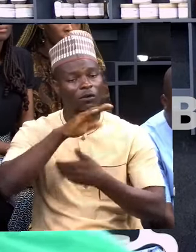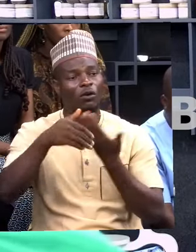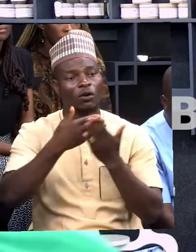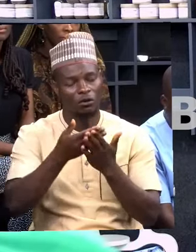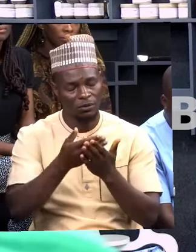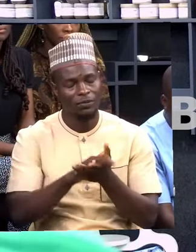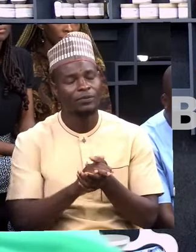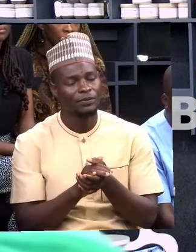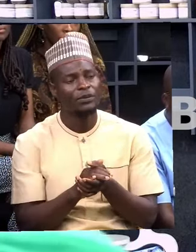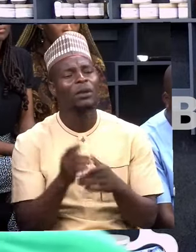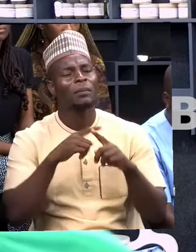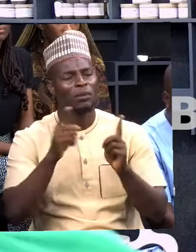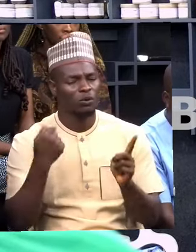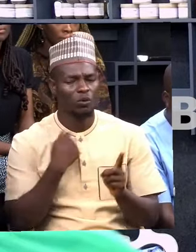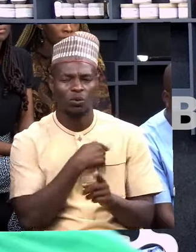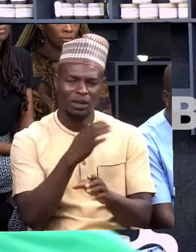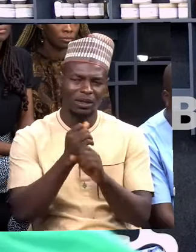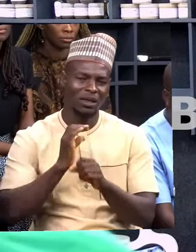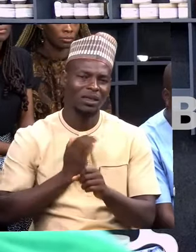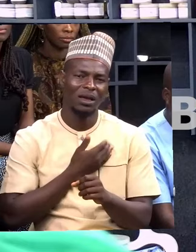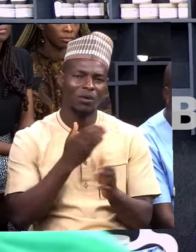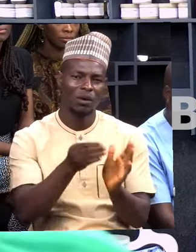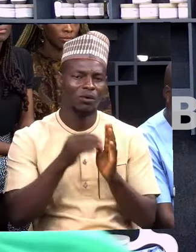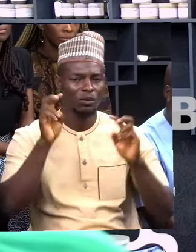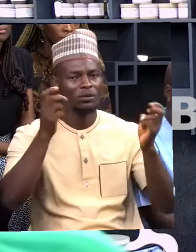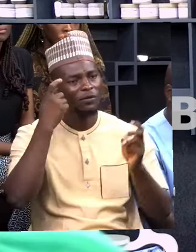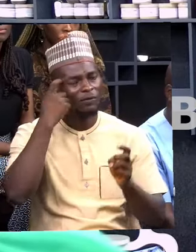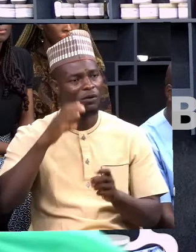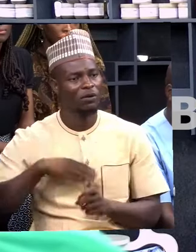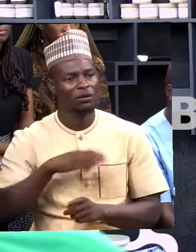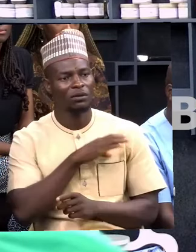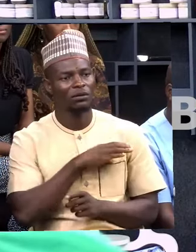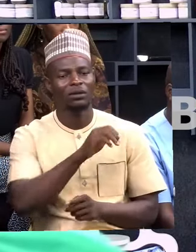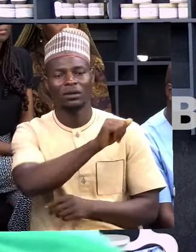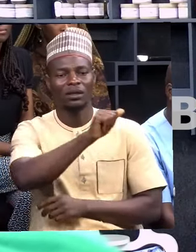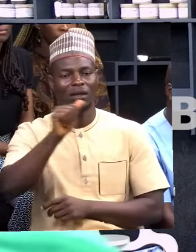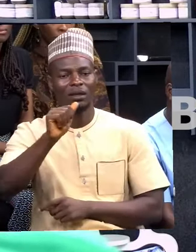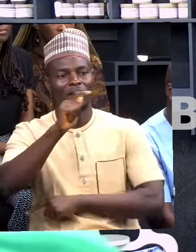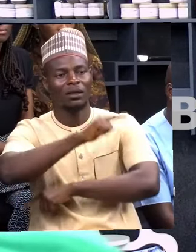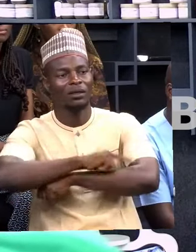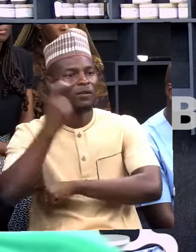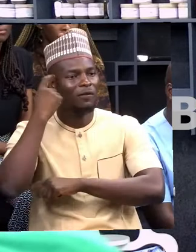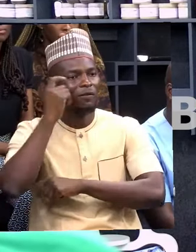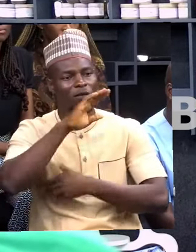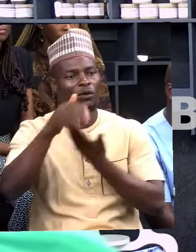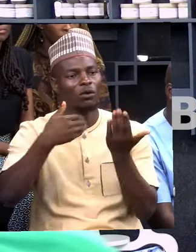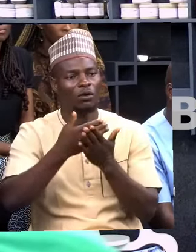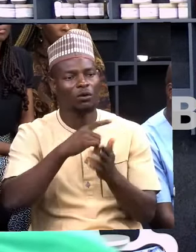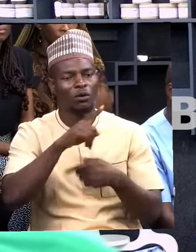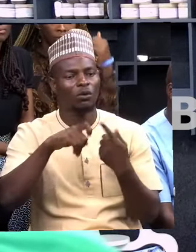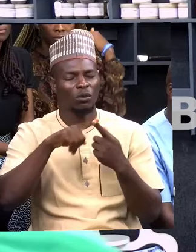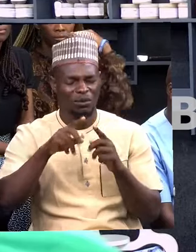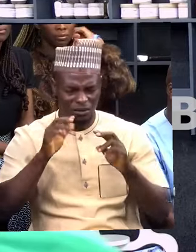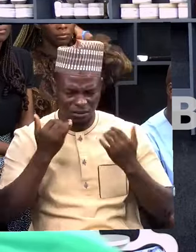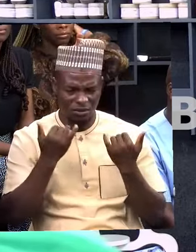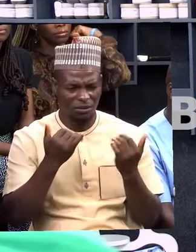SDG. But we can't get our own theme for commission. A day for all. So when you now look the